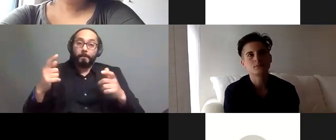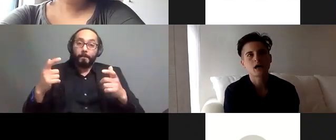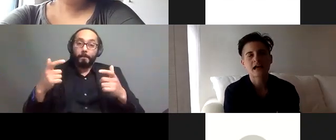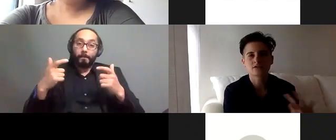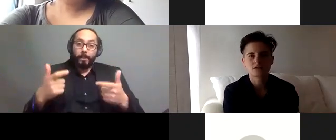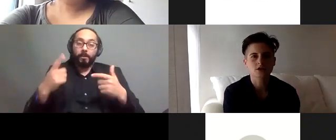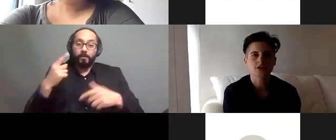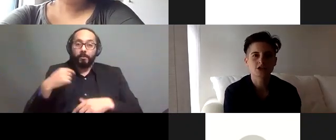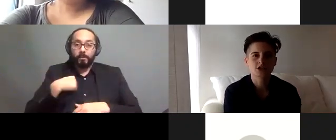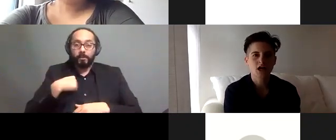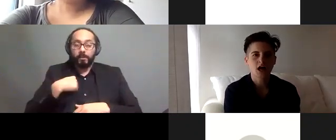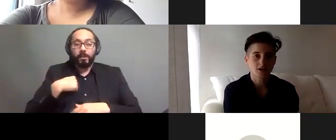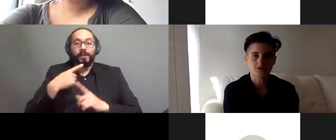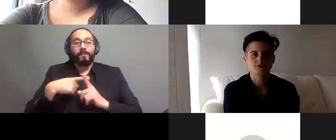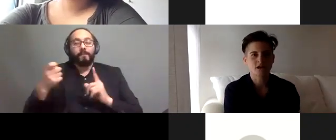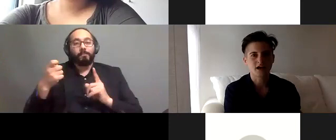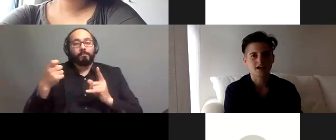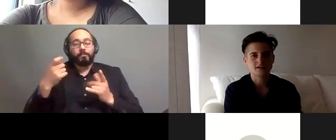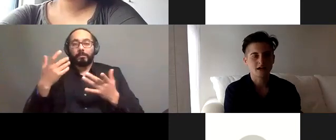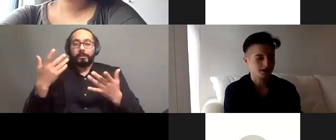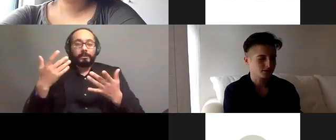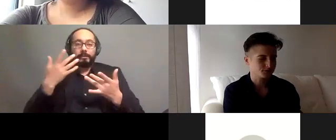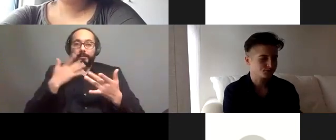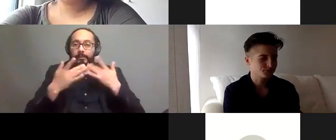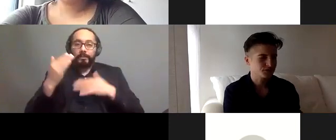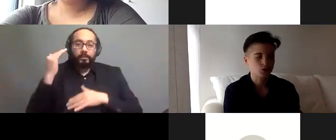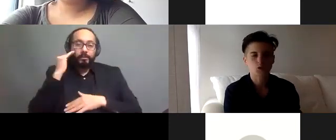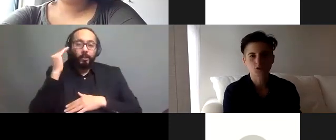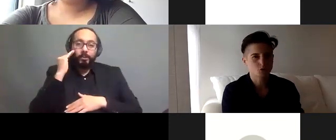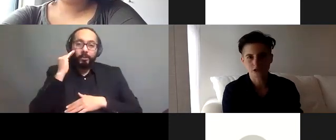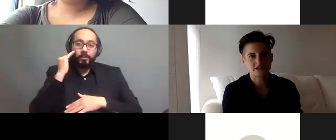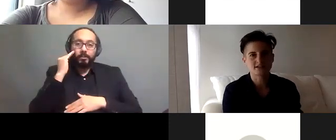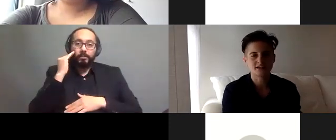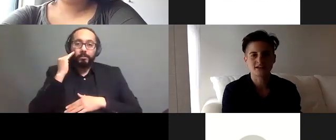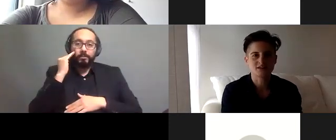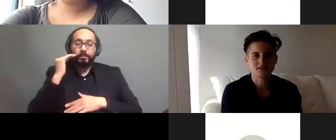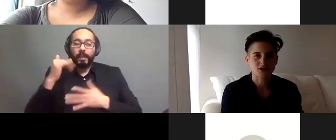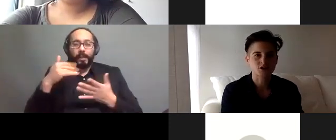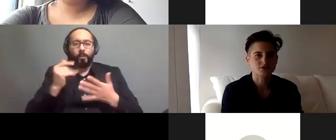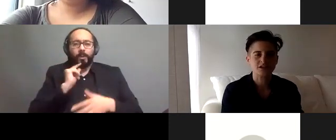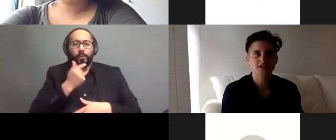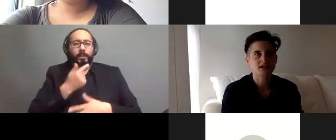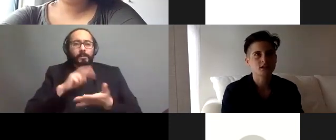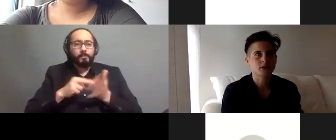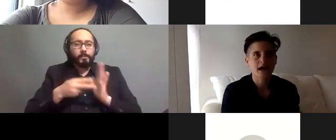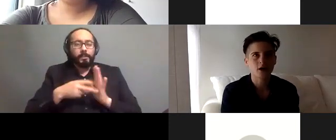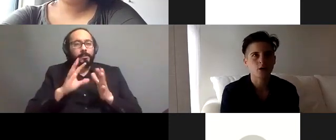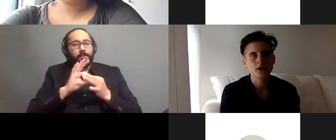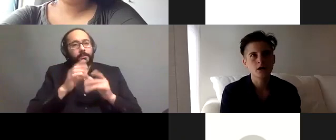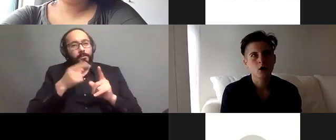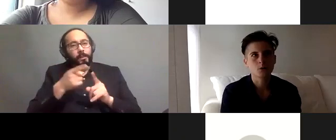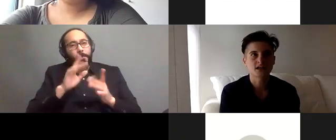from a lack of knowledge of, you know, queerness in the medical field. I think about